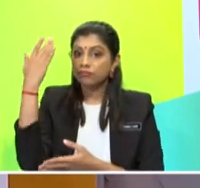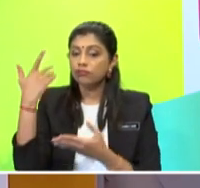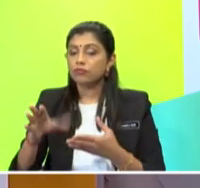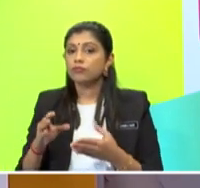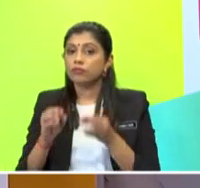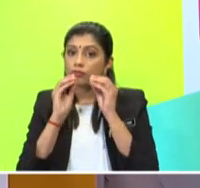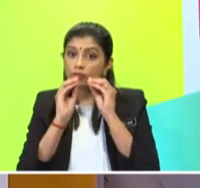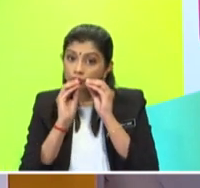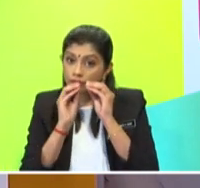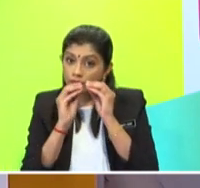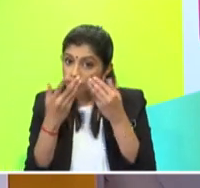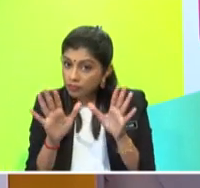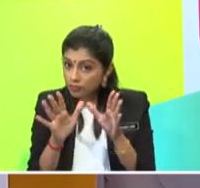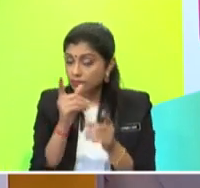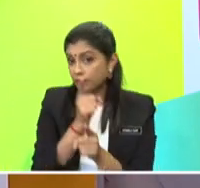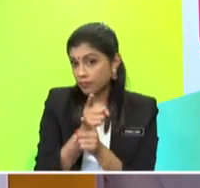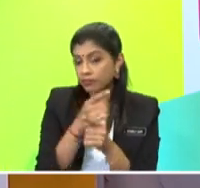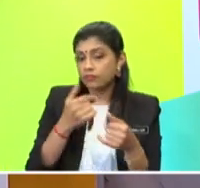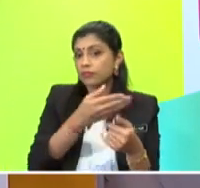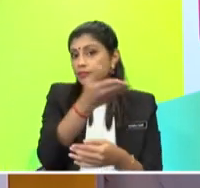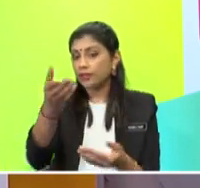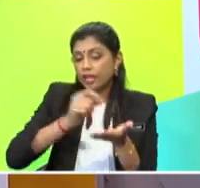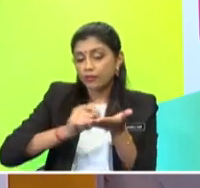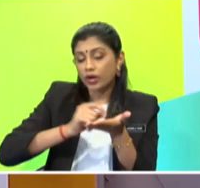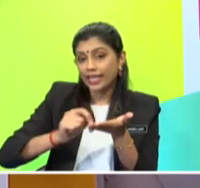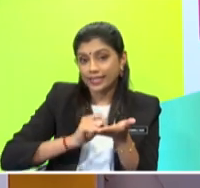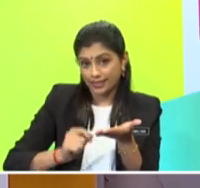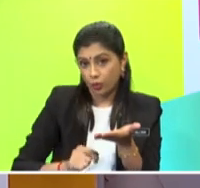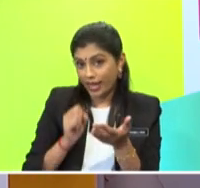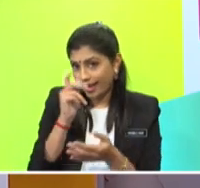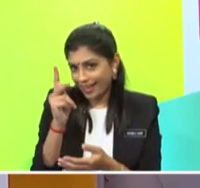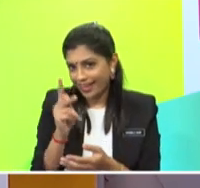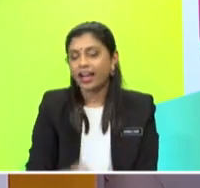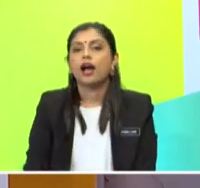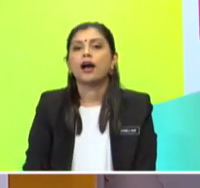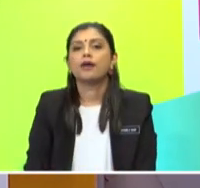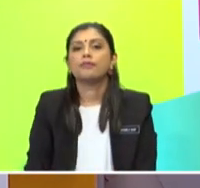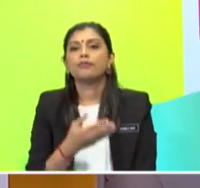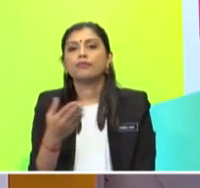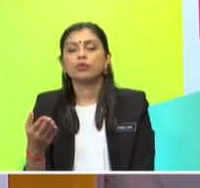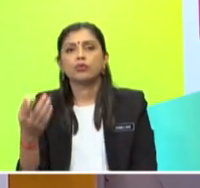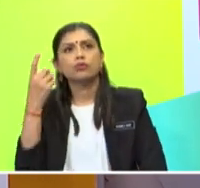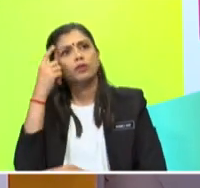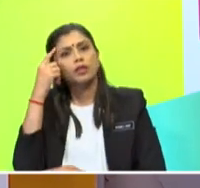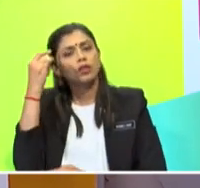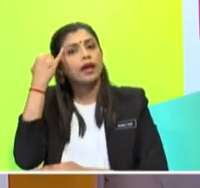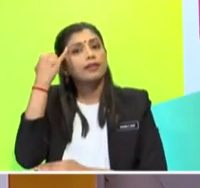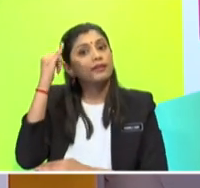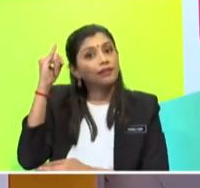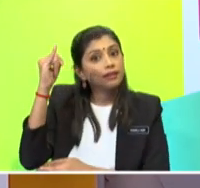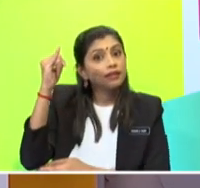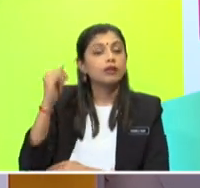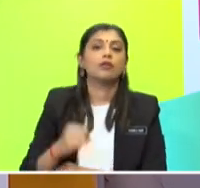are going to decide the main idea. They are going to decide their keywords to generate their ideas using MUM with the